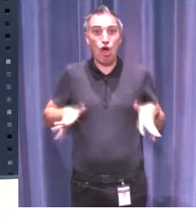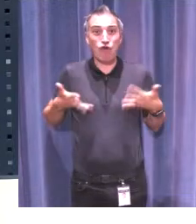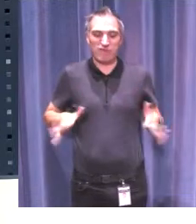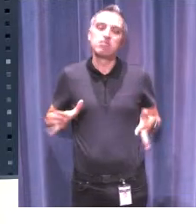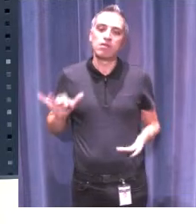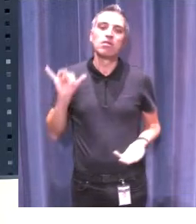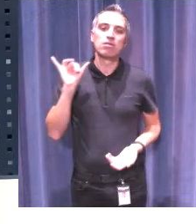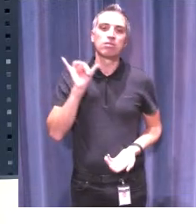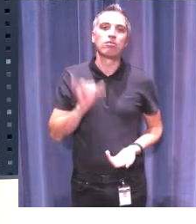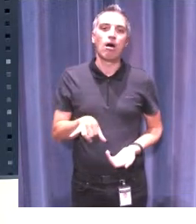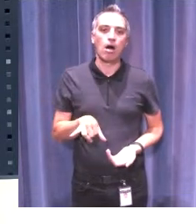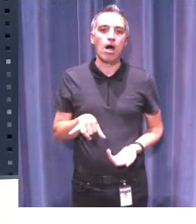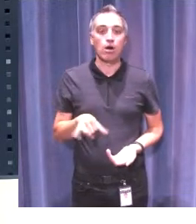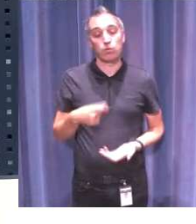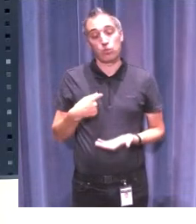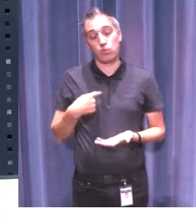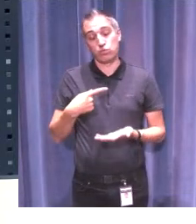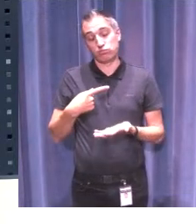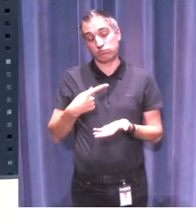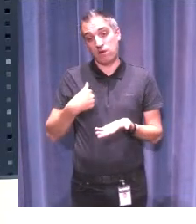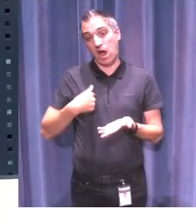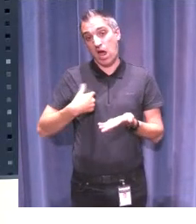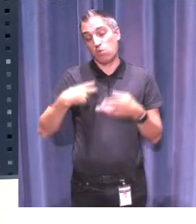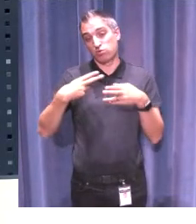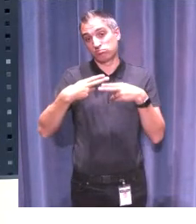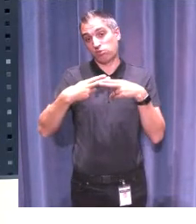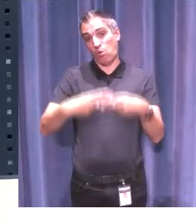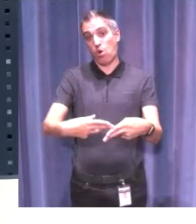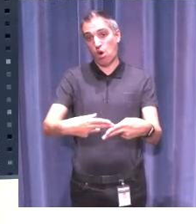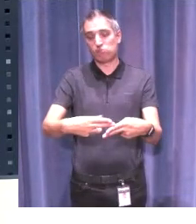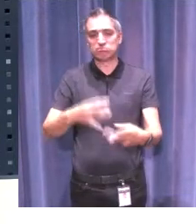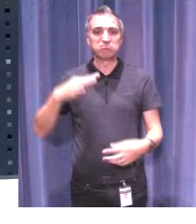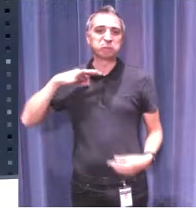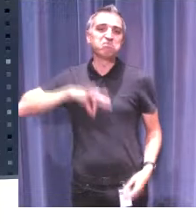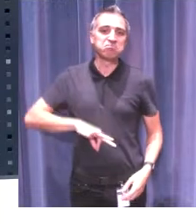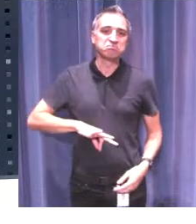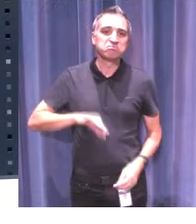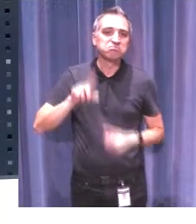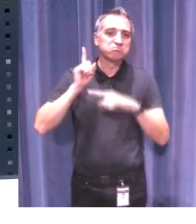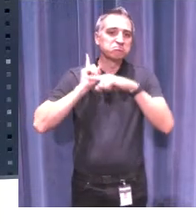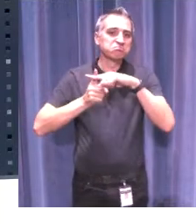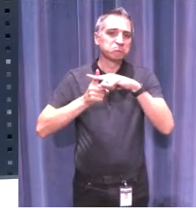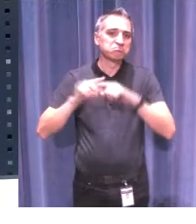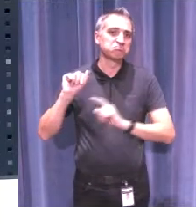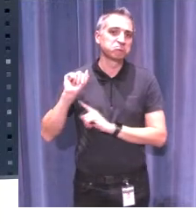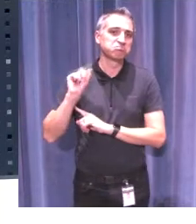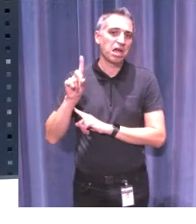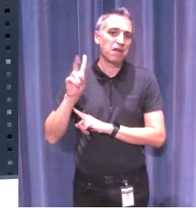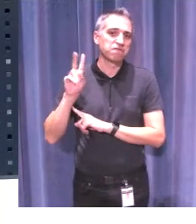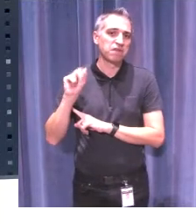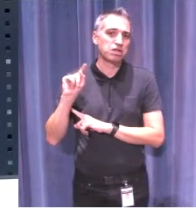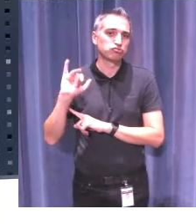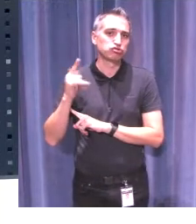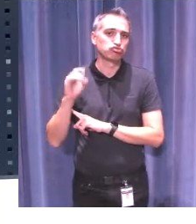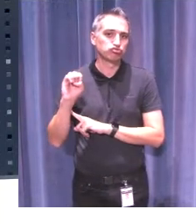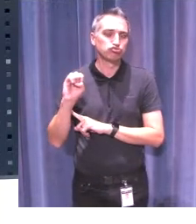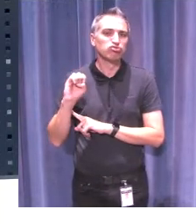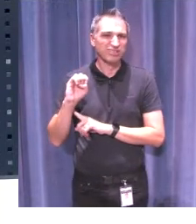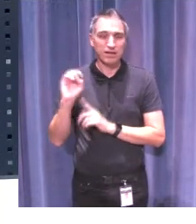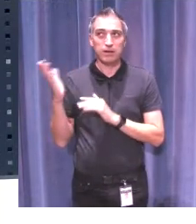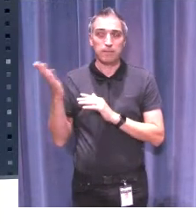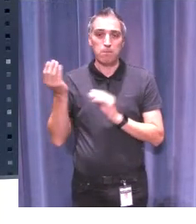at a what I would characterize as an advantage to bring in an outsider at this point for this